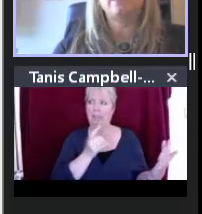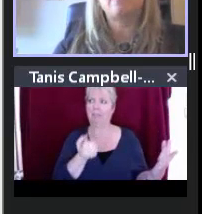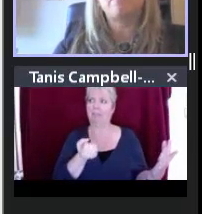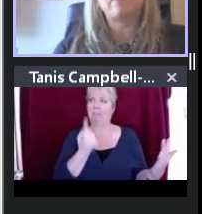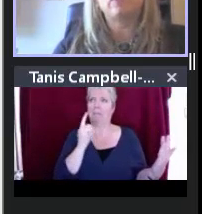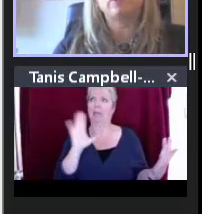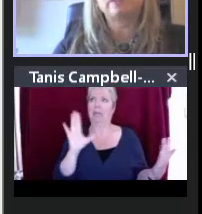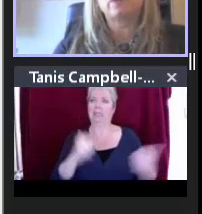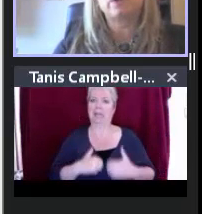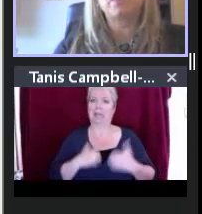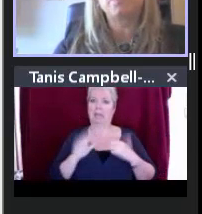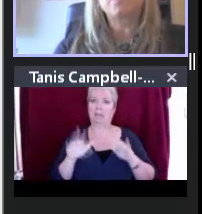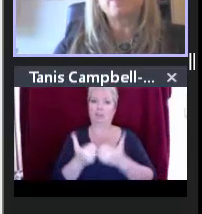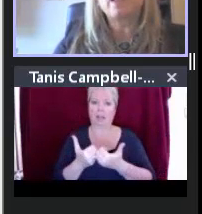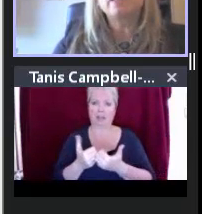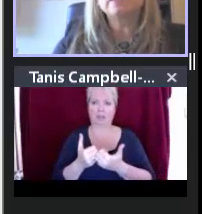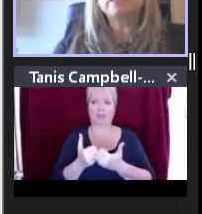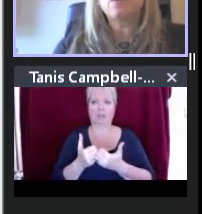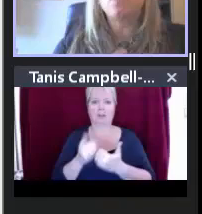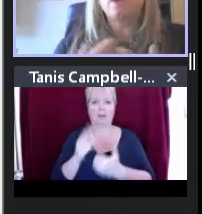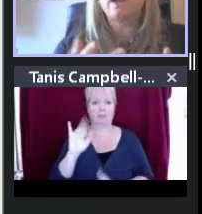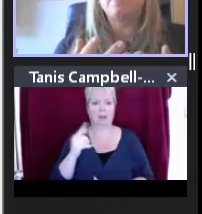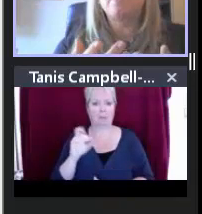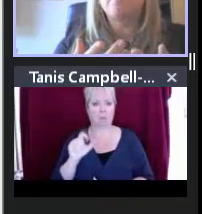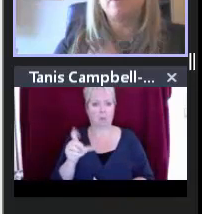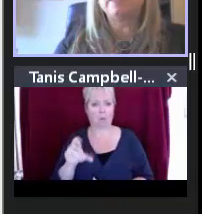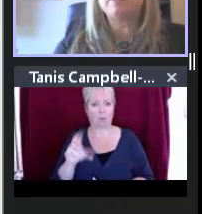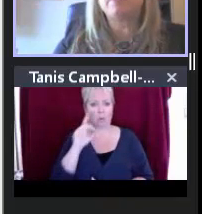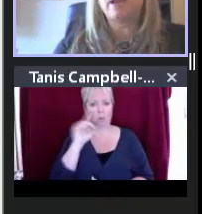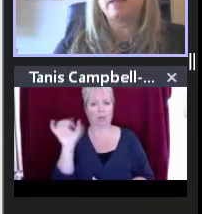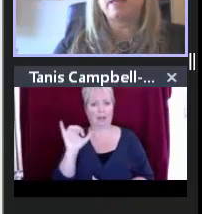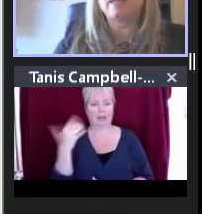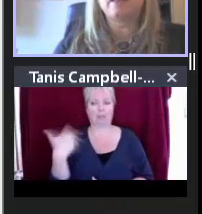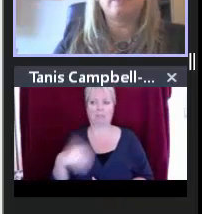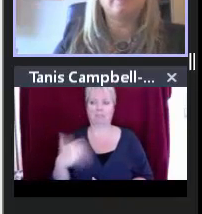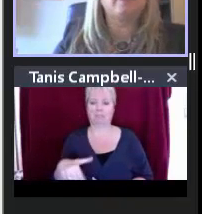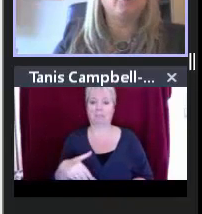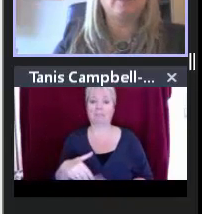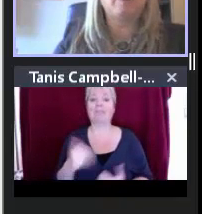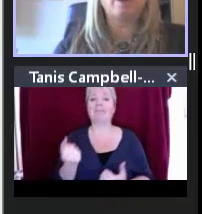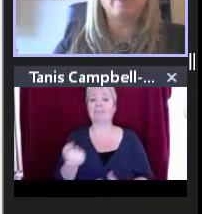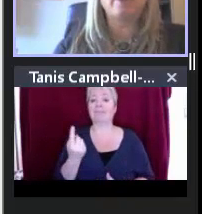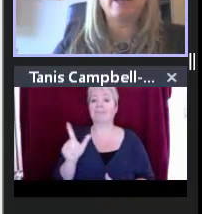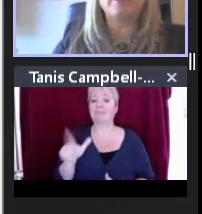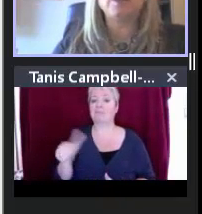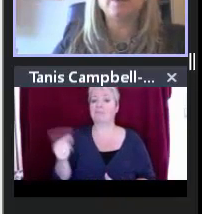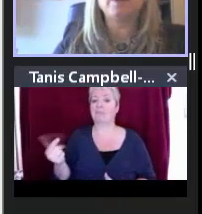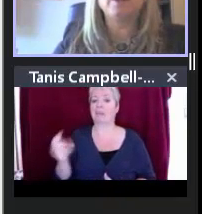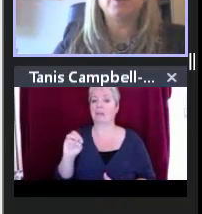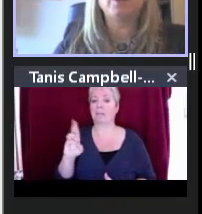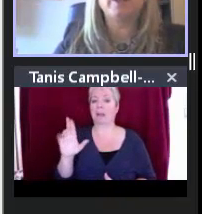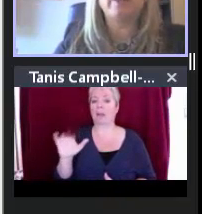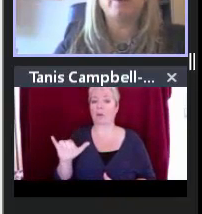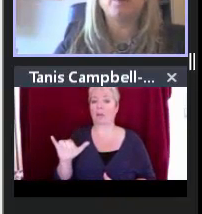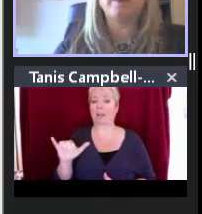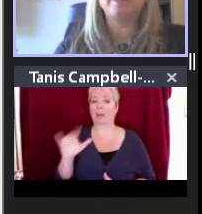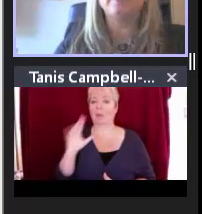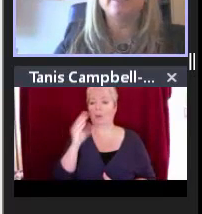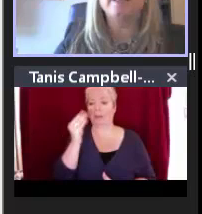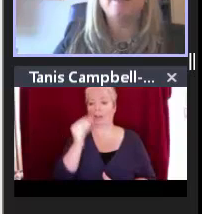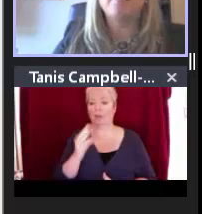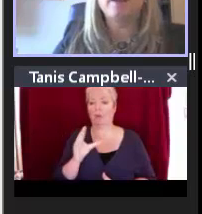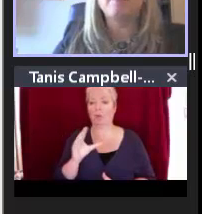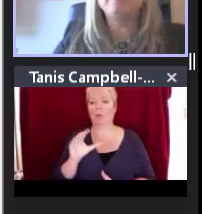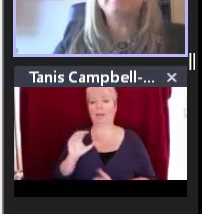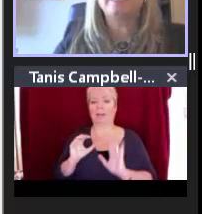have bipolar disorder. So Mary's providing the link to his blog there, and I do encourage you to give it a